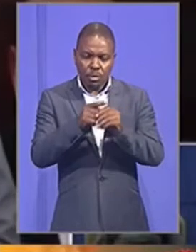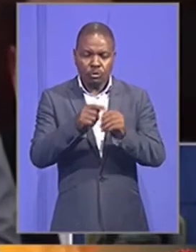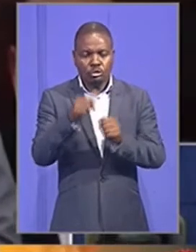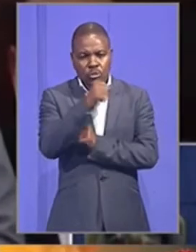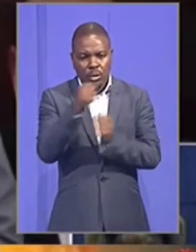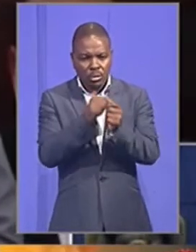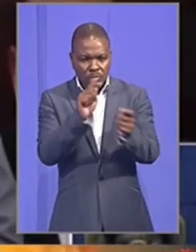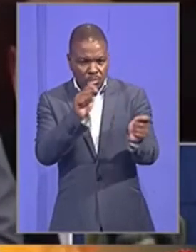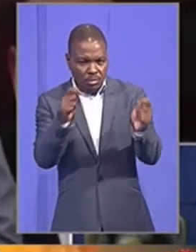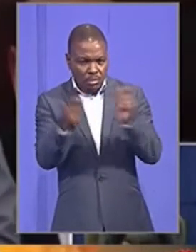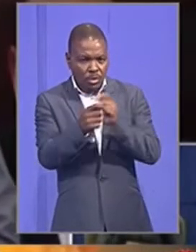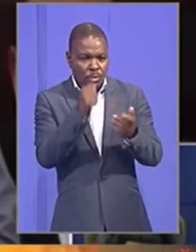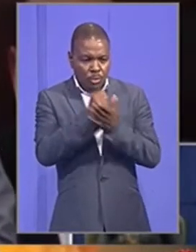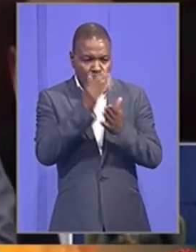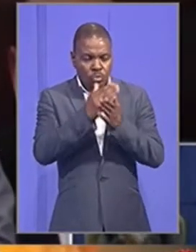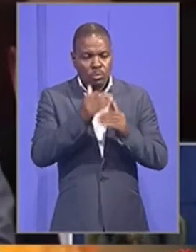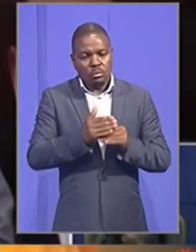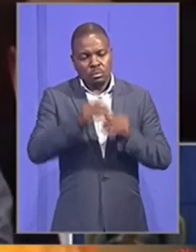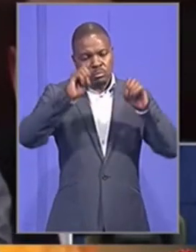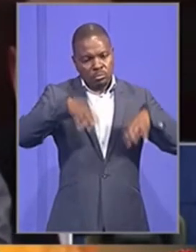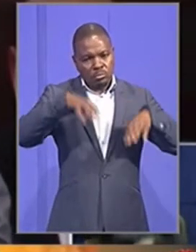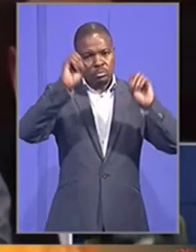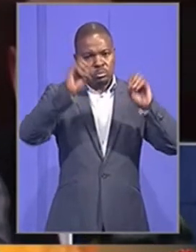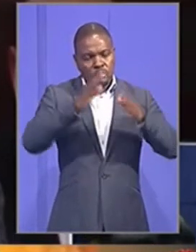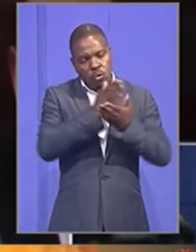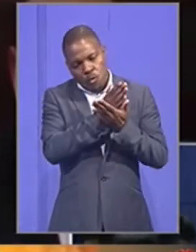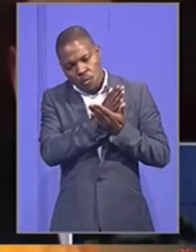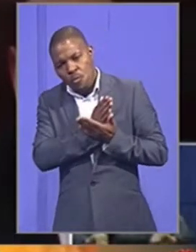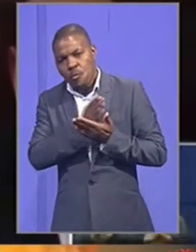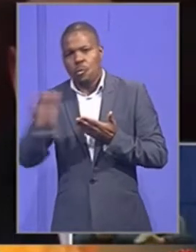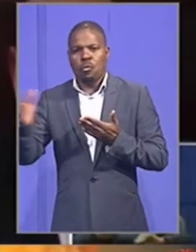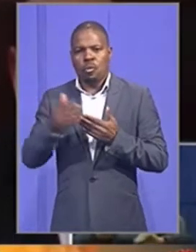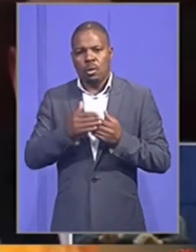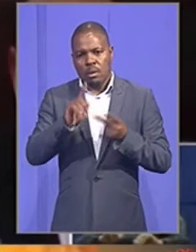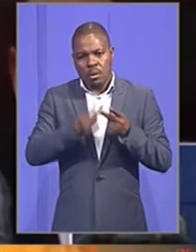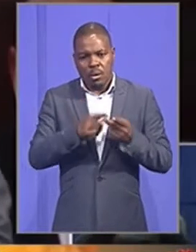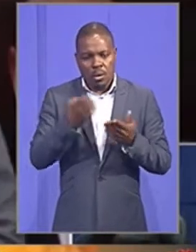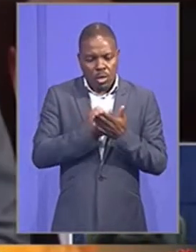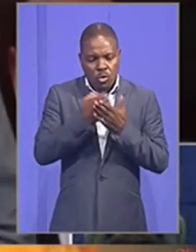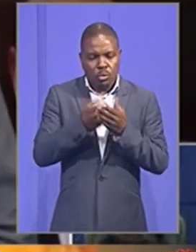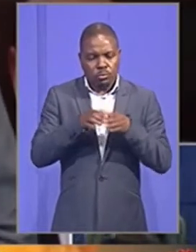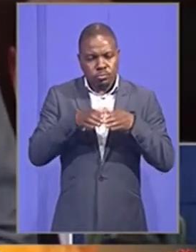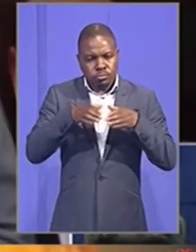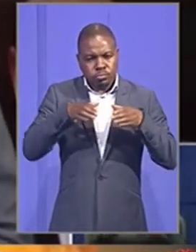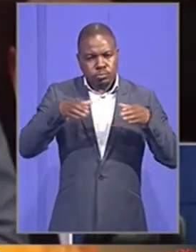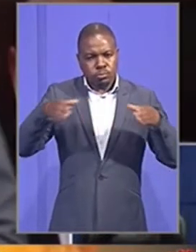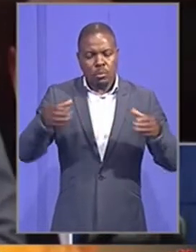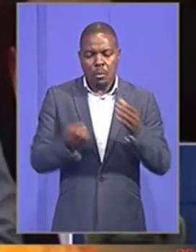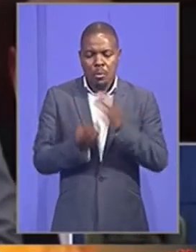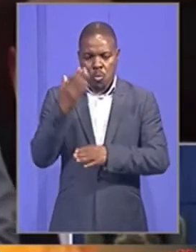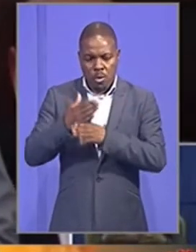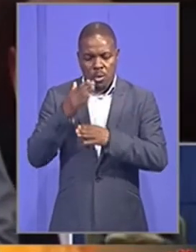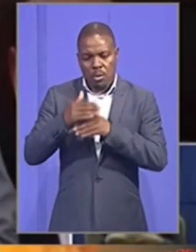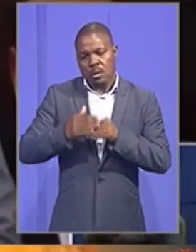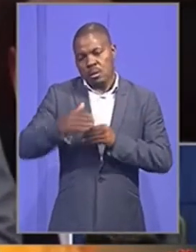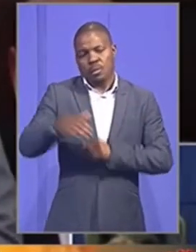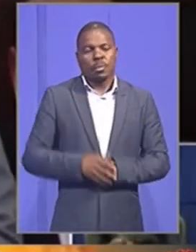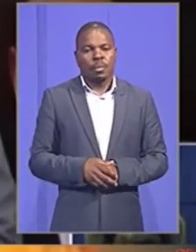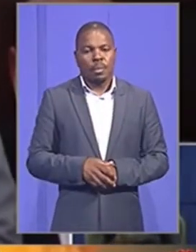restructuring to ensure that load shedding can be eradicated and the economy can grow to create jobs is prolonged. It